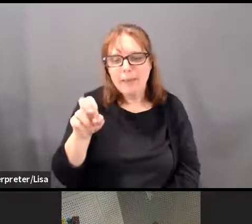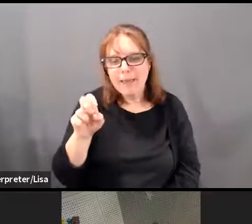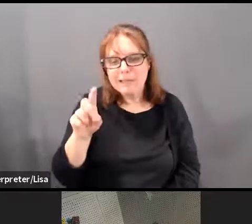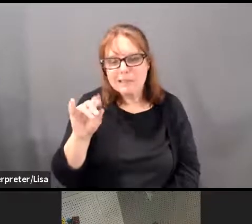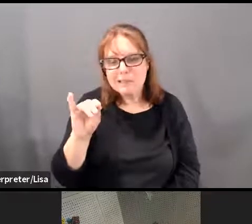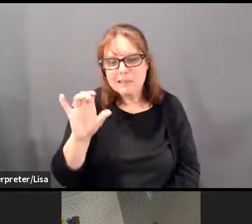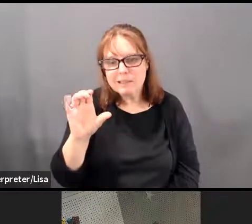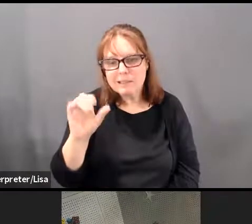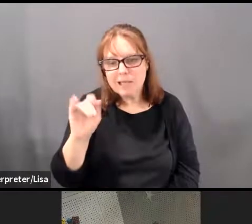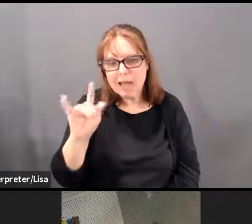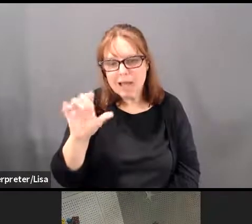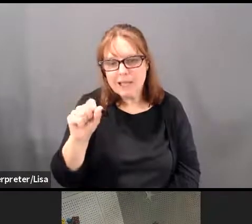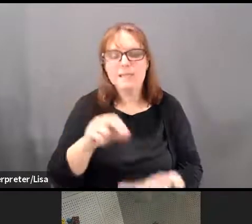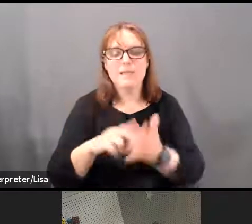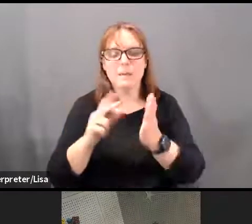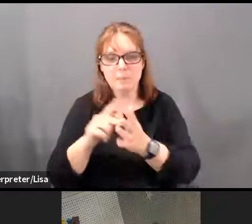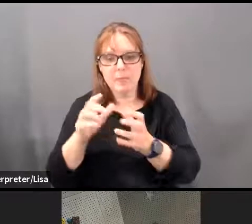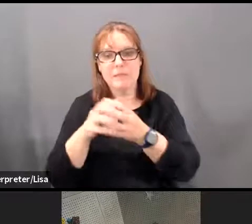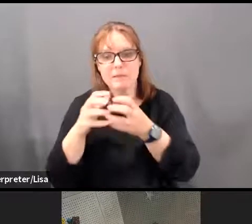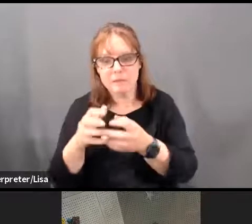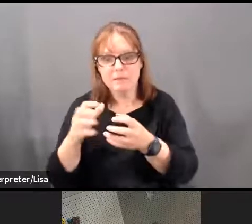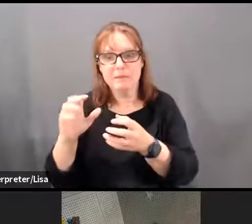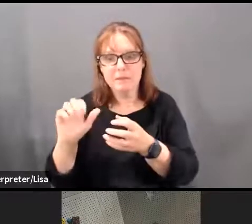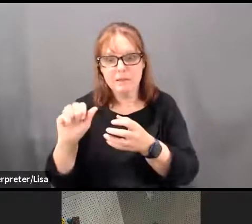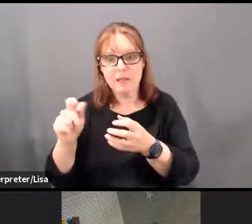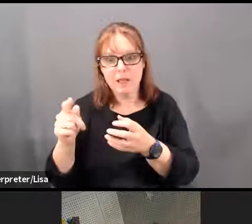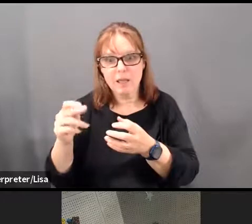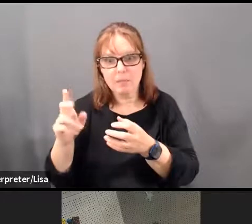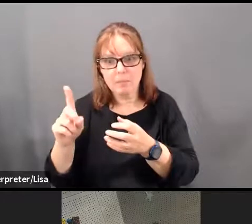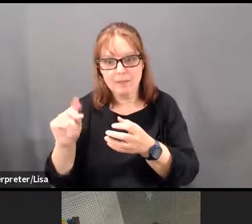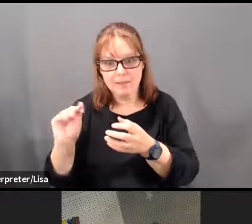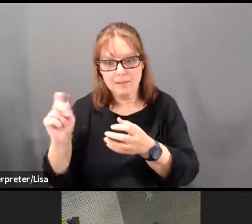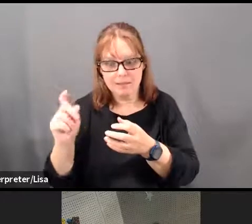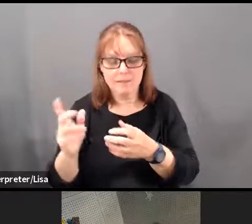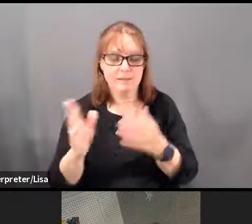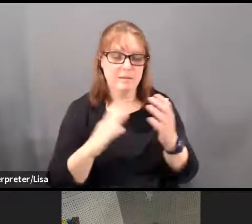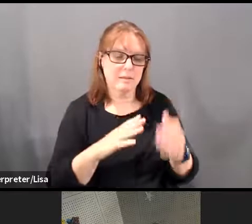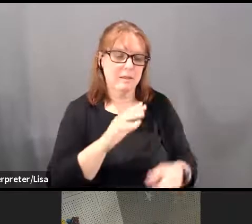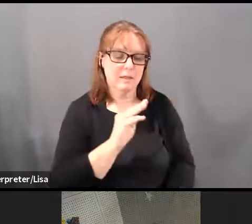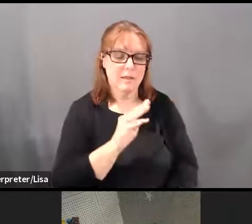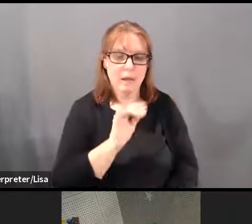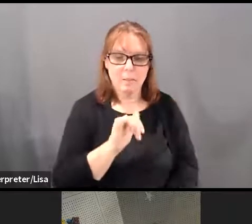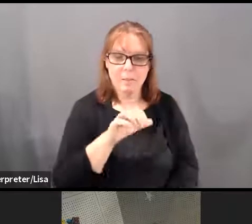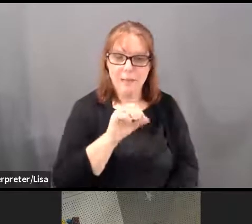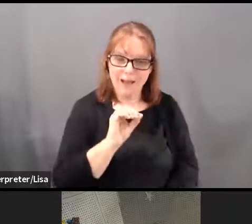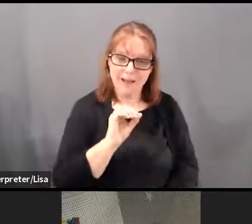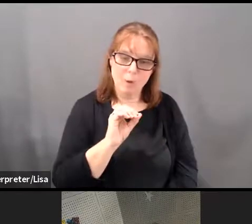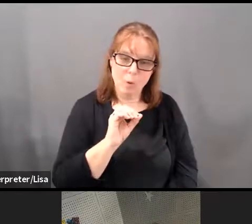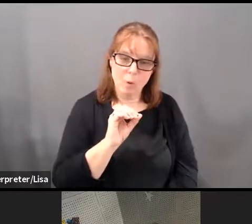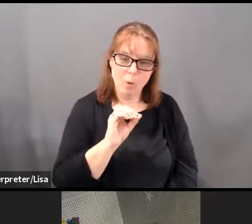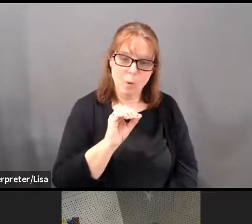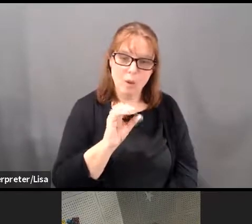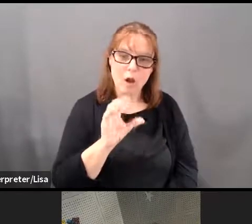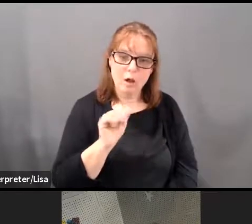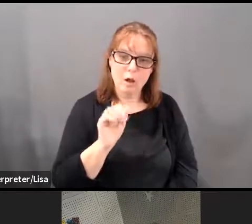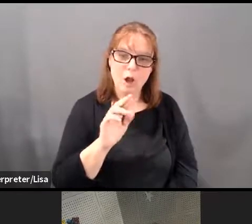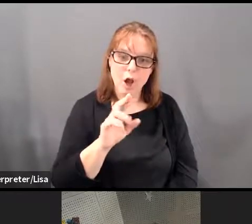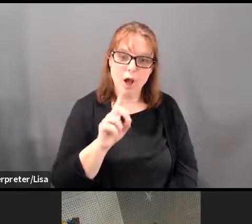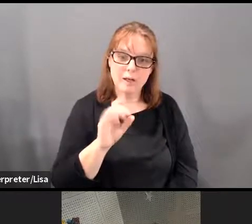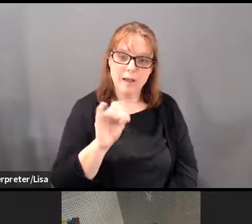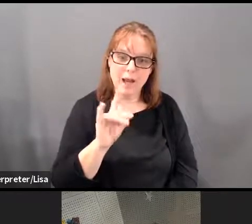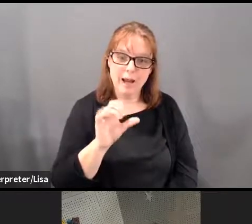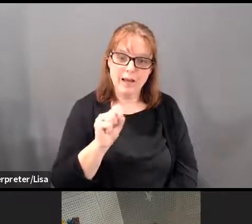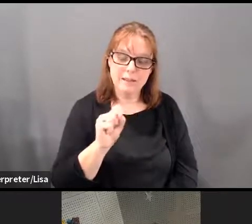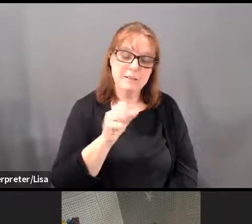inflamed. So, myositis means your muscles are inflamed. Well, myocarditis means the heart got inflamed.